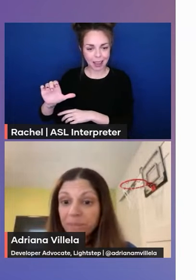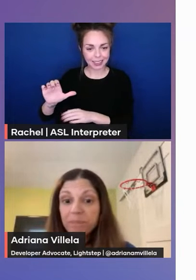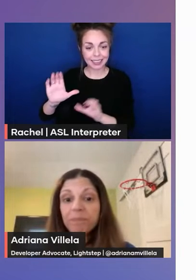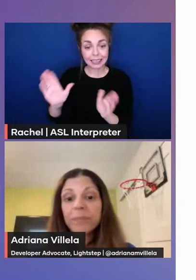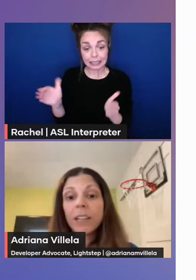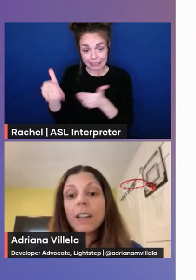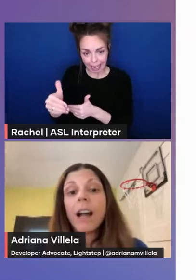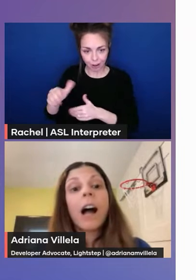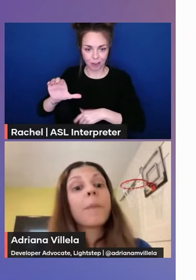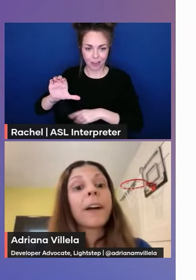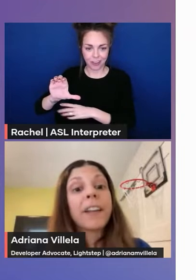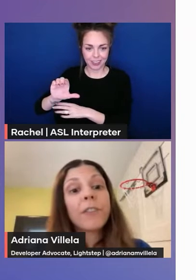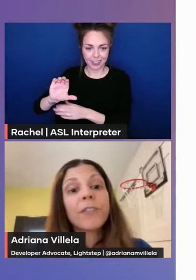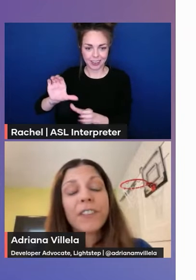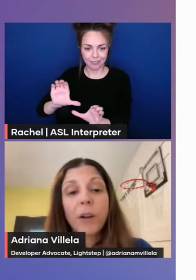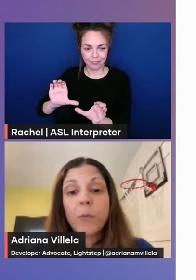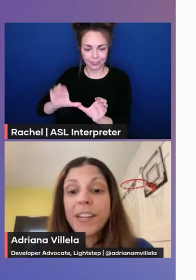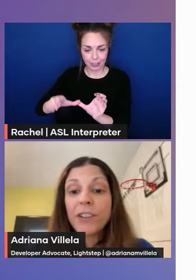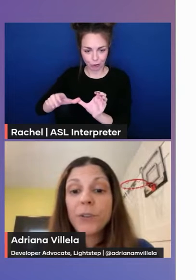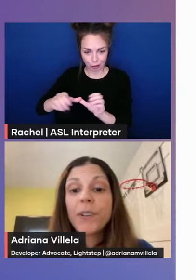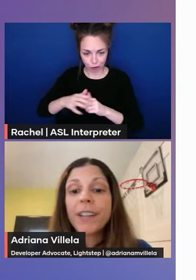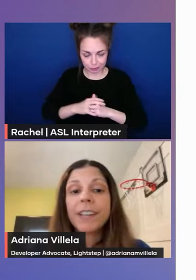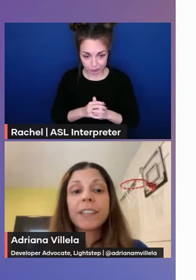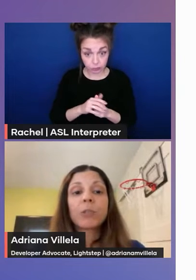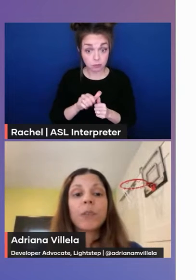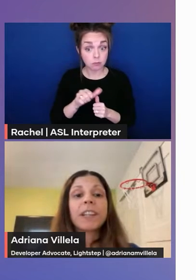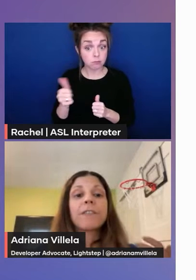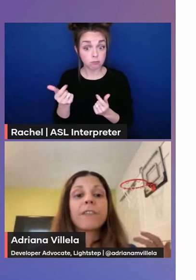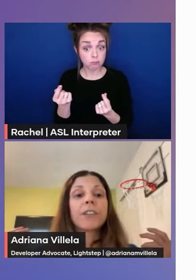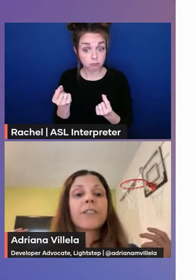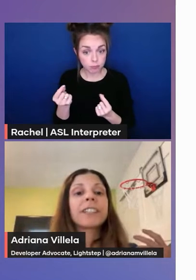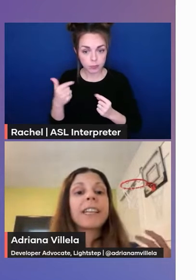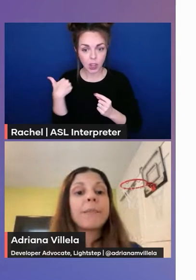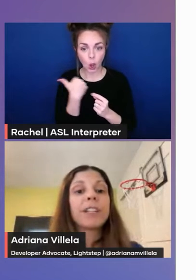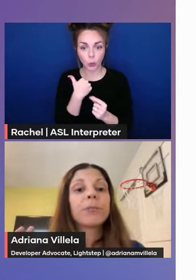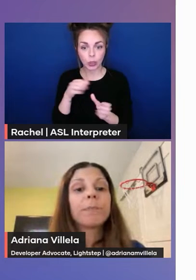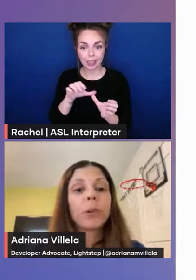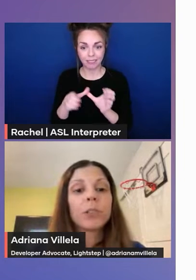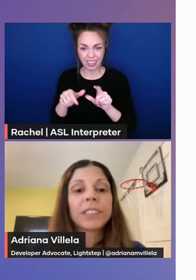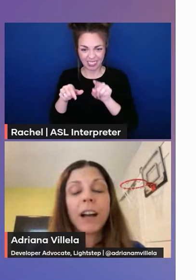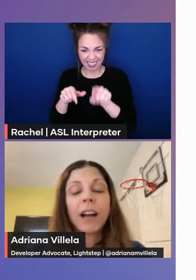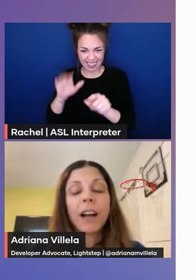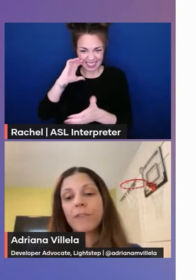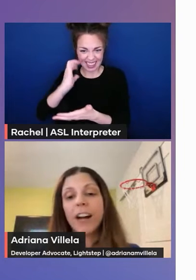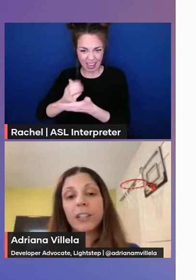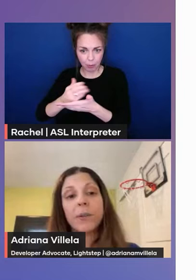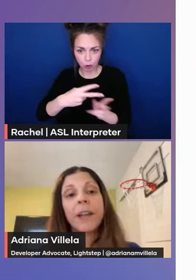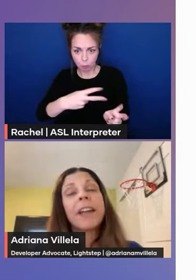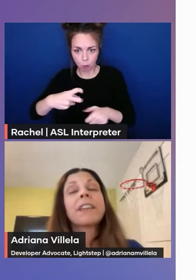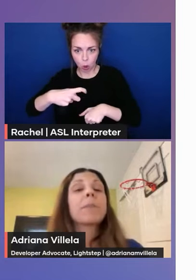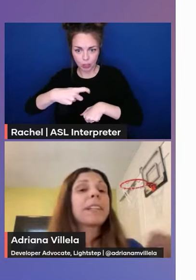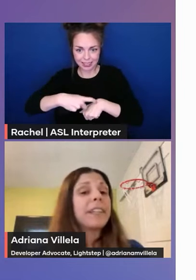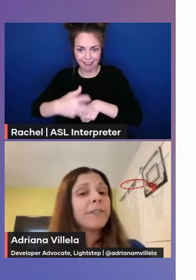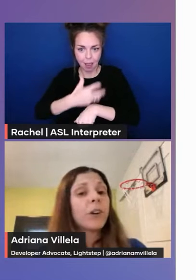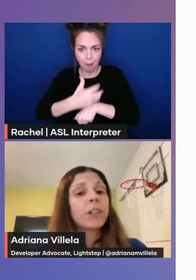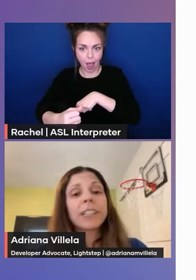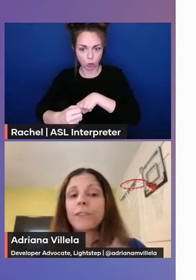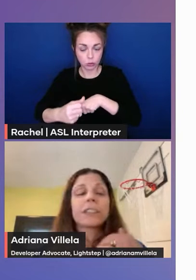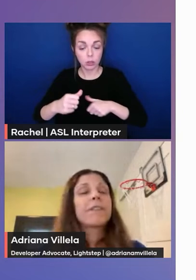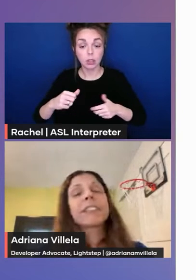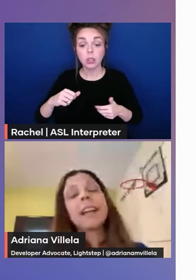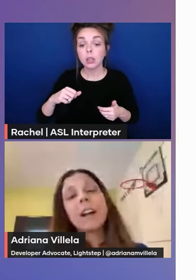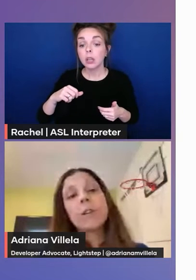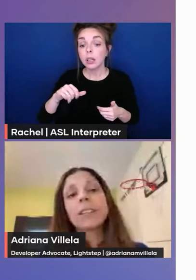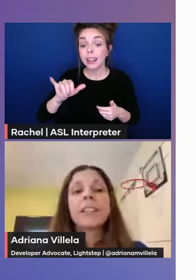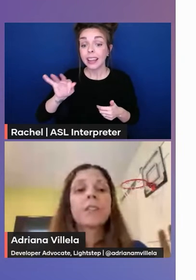configuration. Another thing that we do is we configure this image pull timeout value. Now, by default,